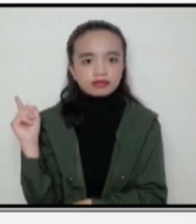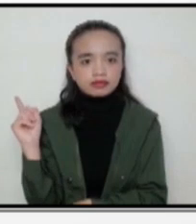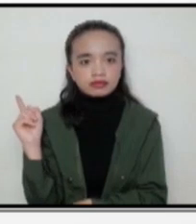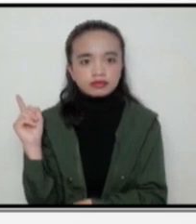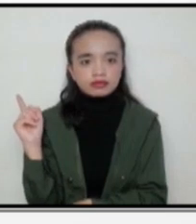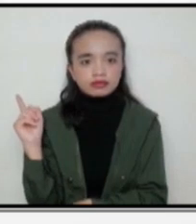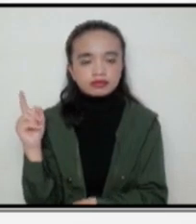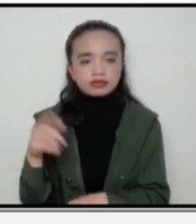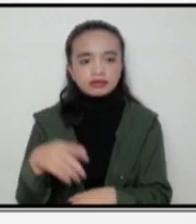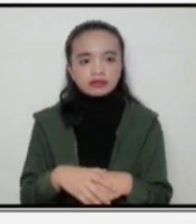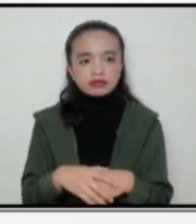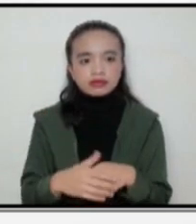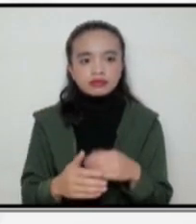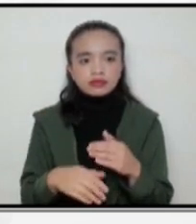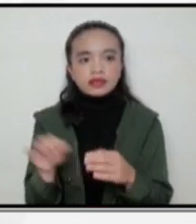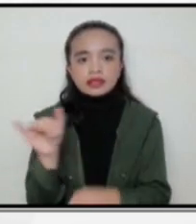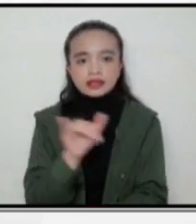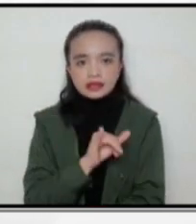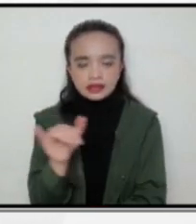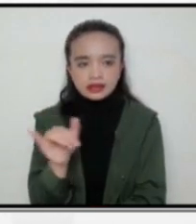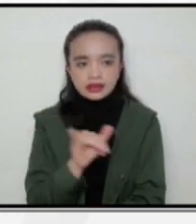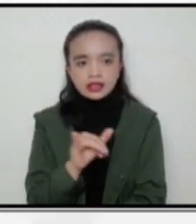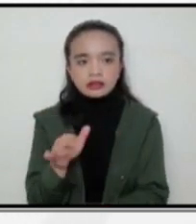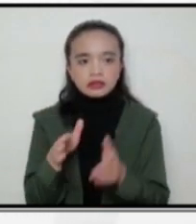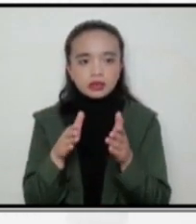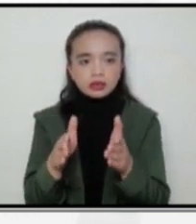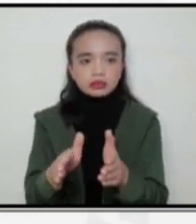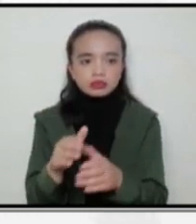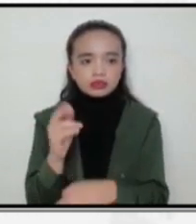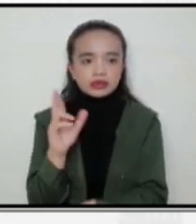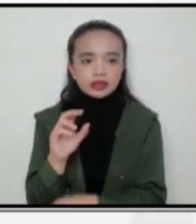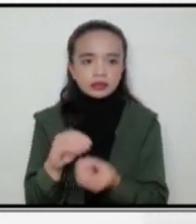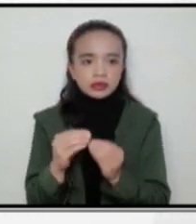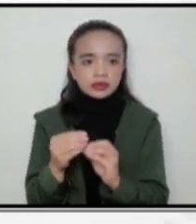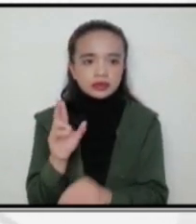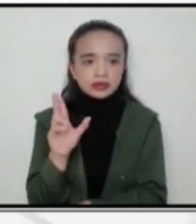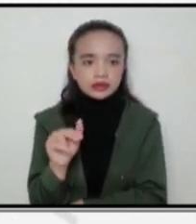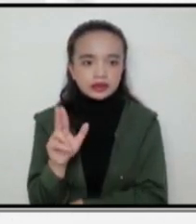Street. Ganun rin po ang stretch of Quezon Boulevard from Fugoso Street